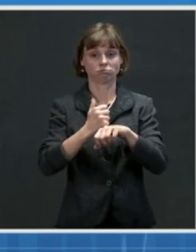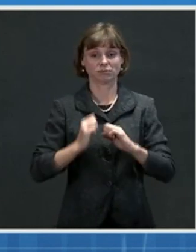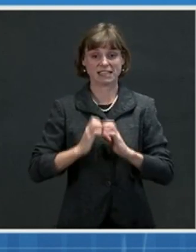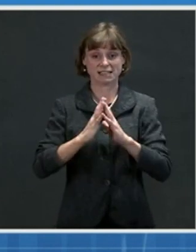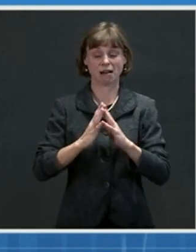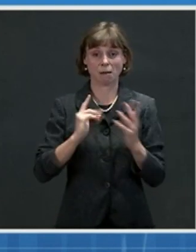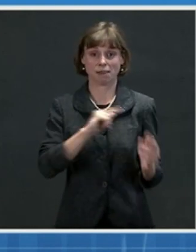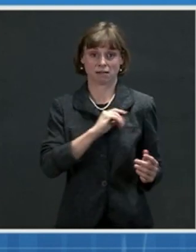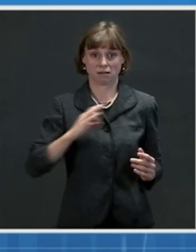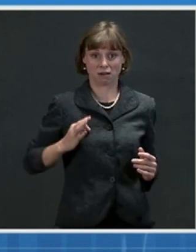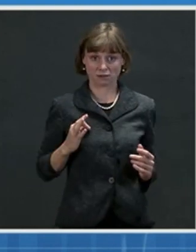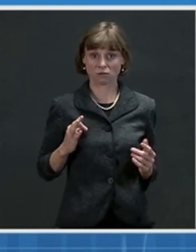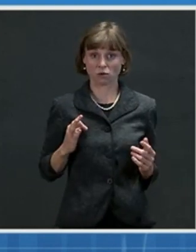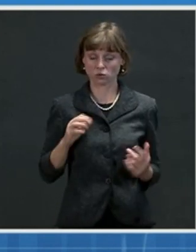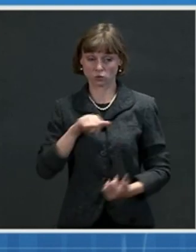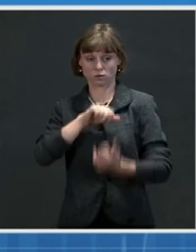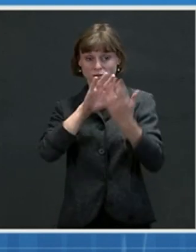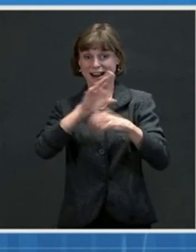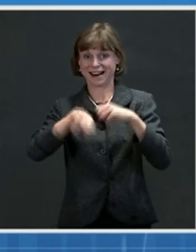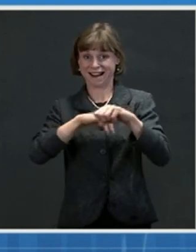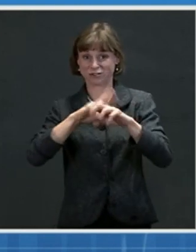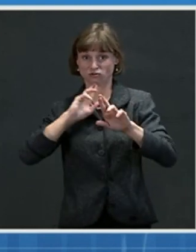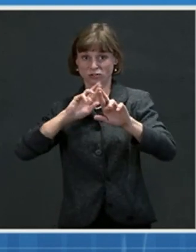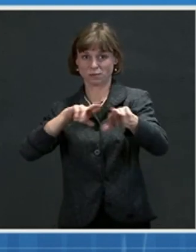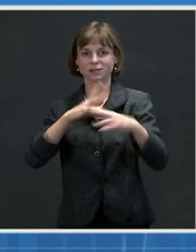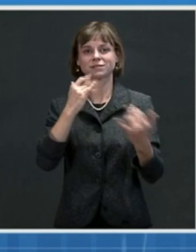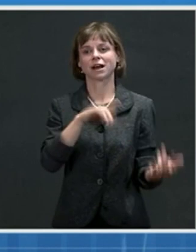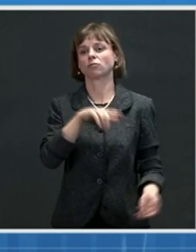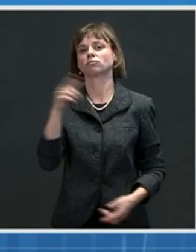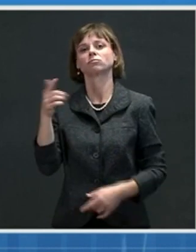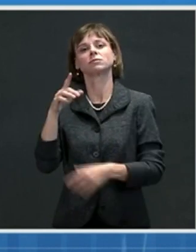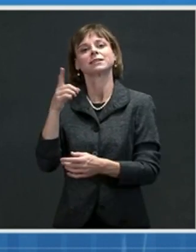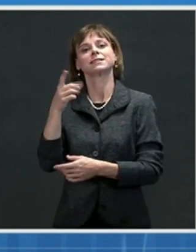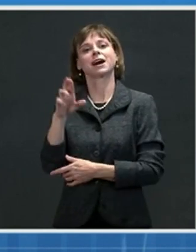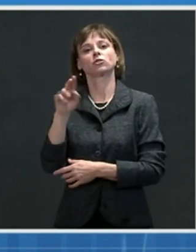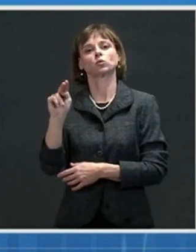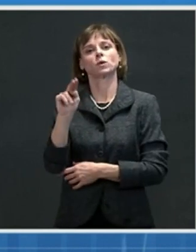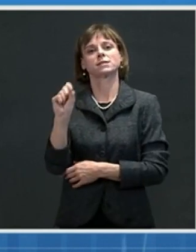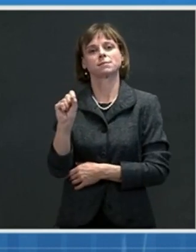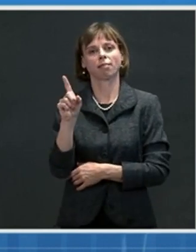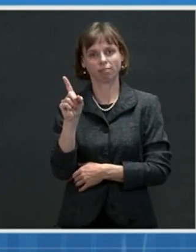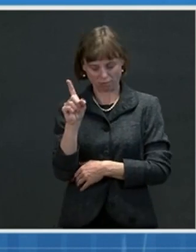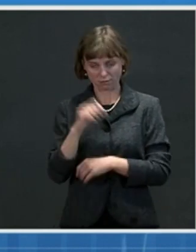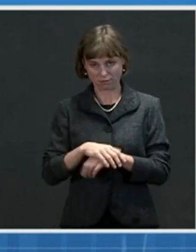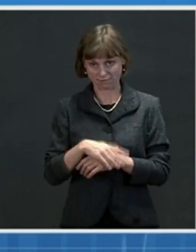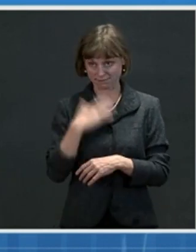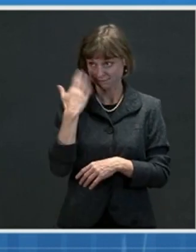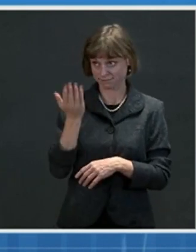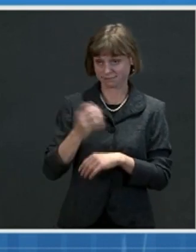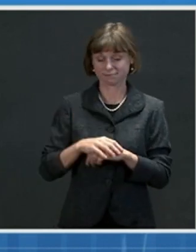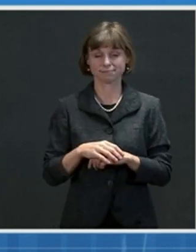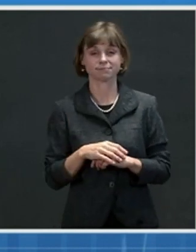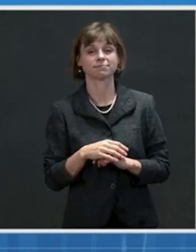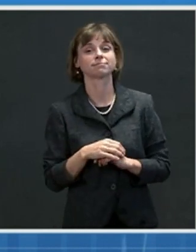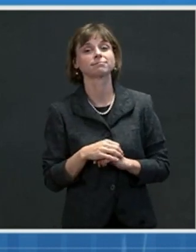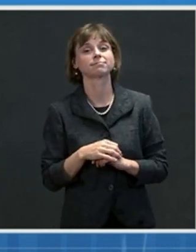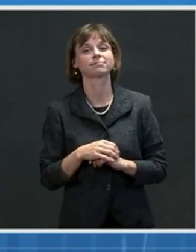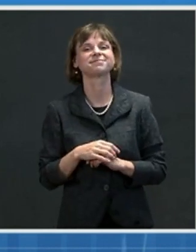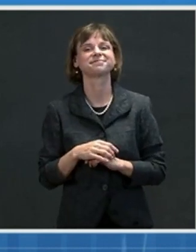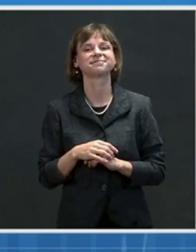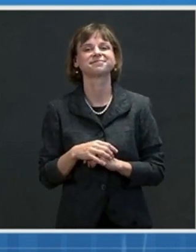national response. So now I'll turn it over to Dr. Nunez-Smith. Dr. Nunez-Smith.